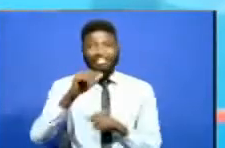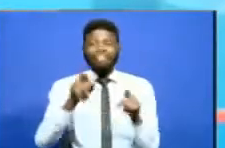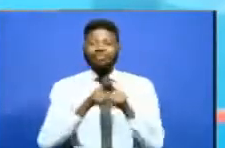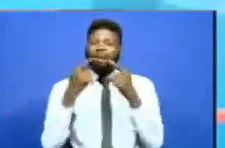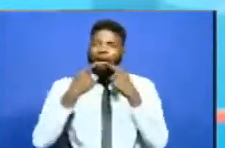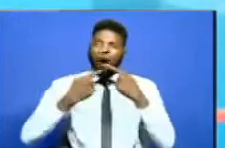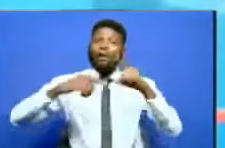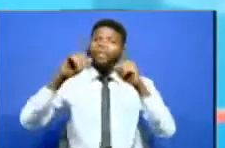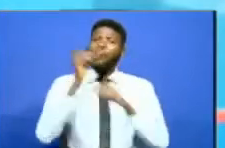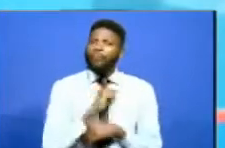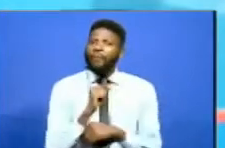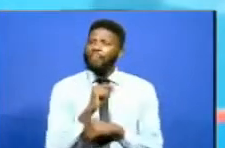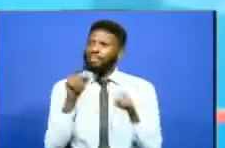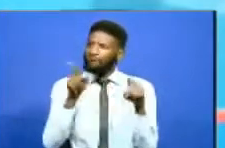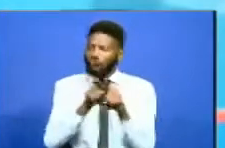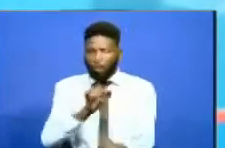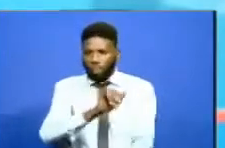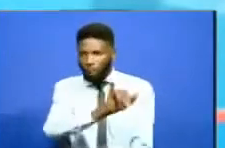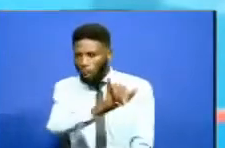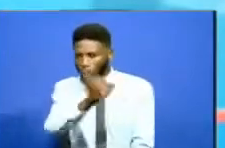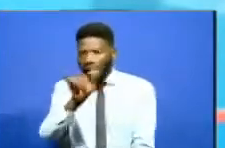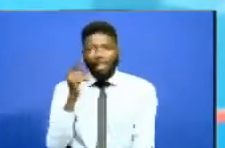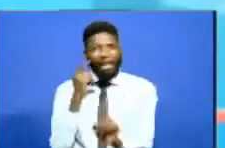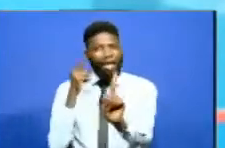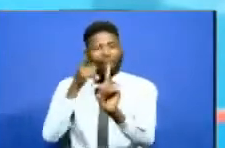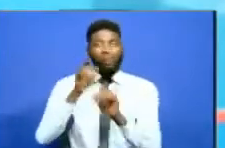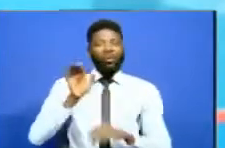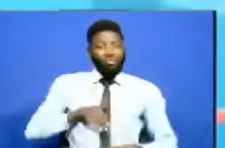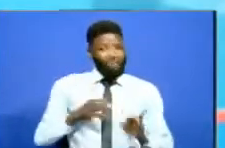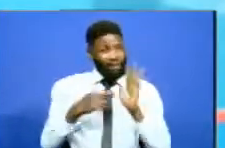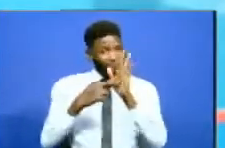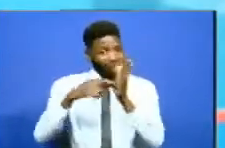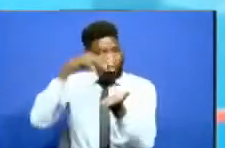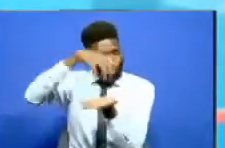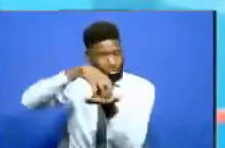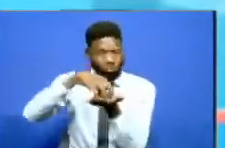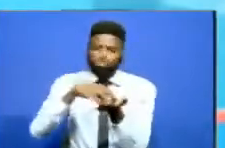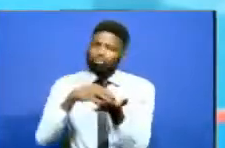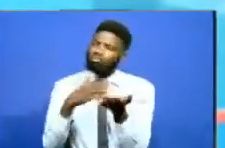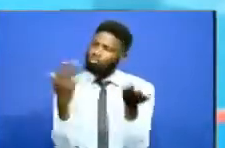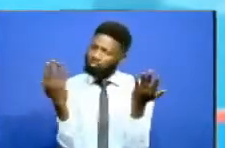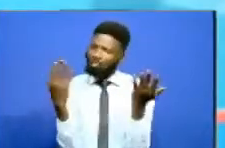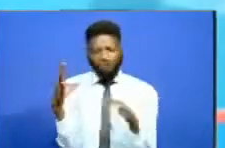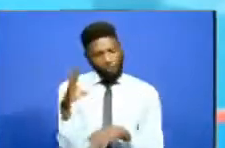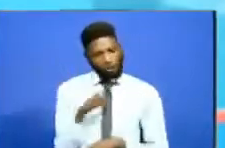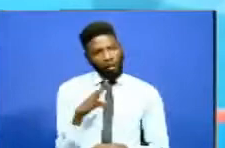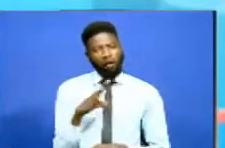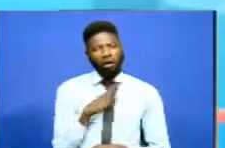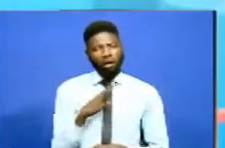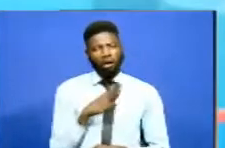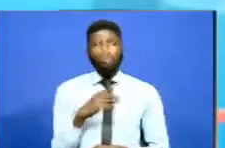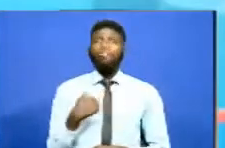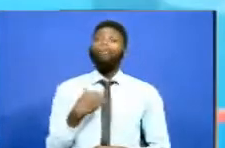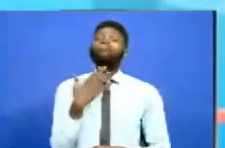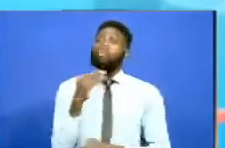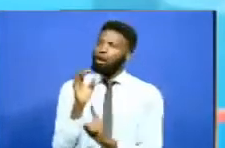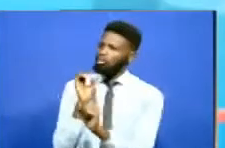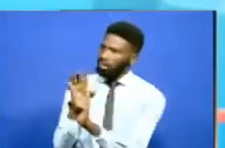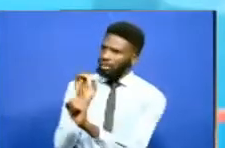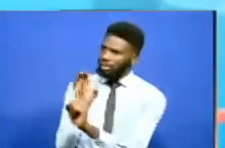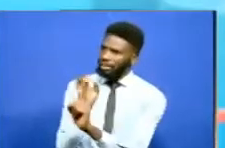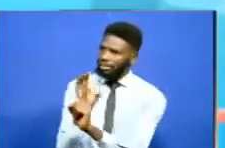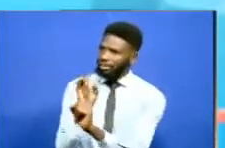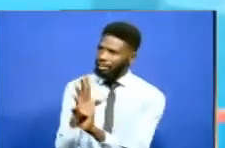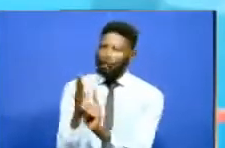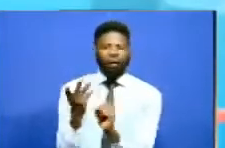them, even those who are interested in this women reposition, I have no issue with them. I want to mentor them. I want to move them